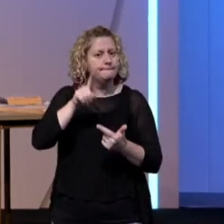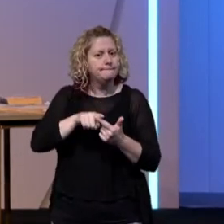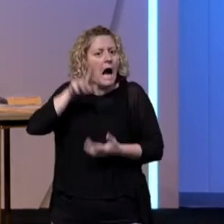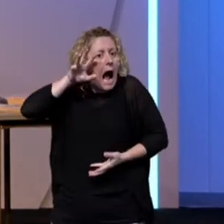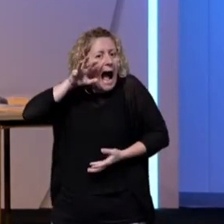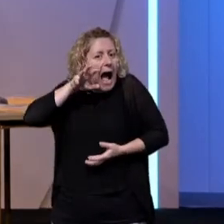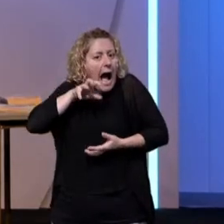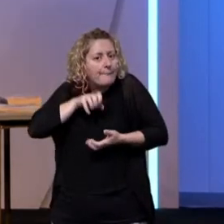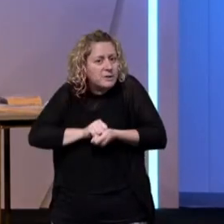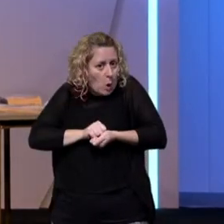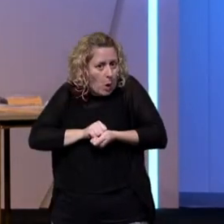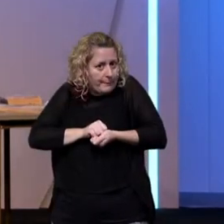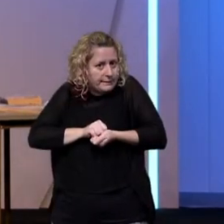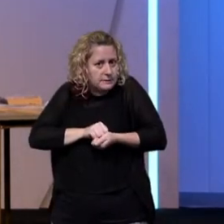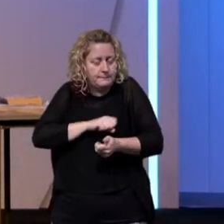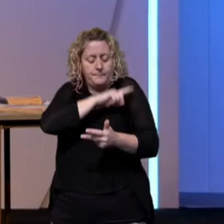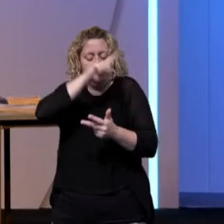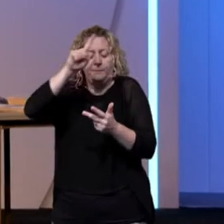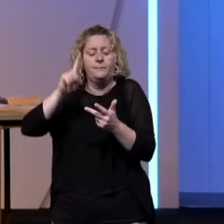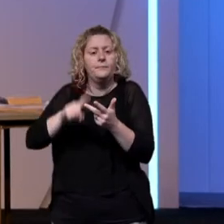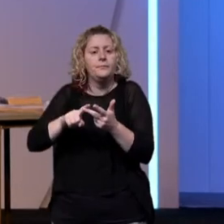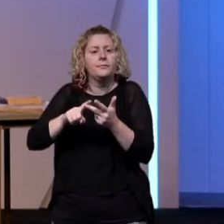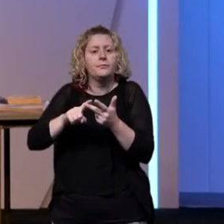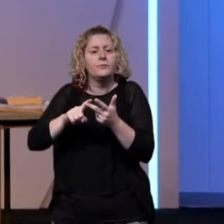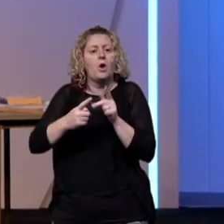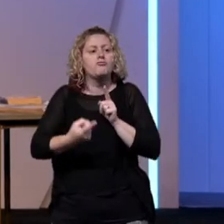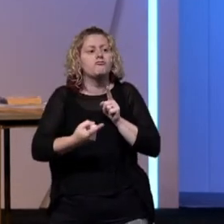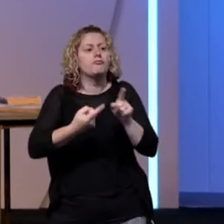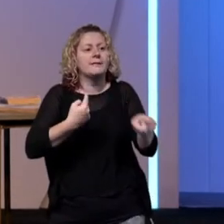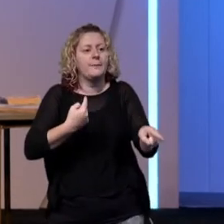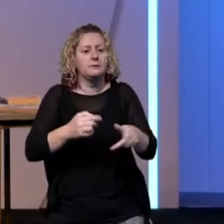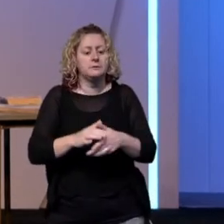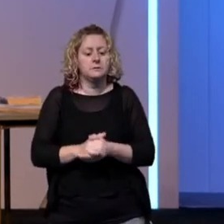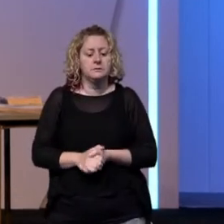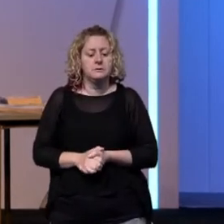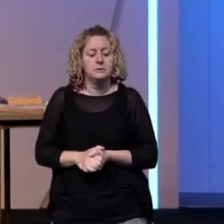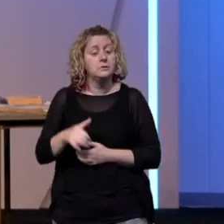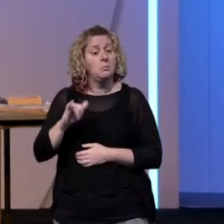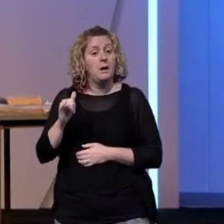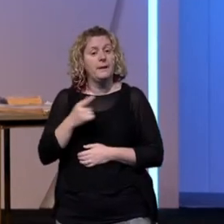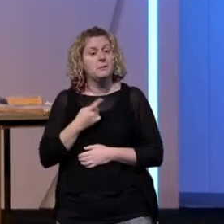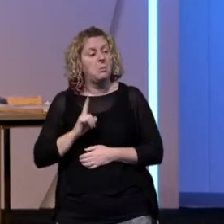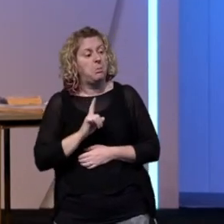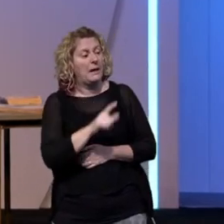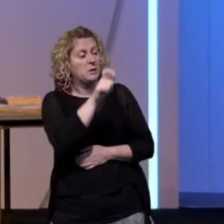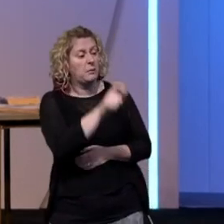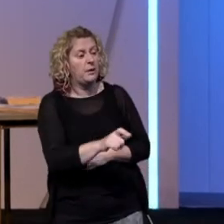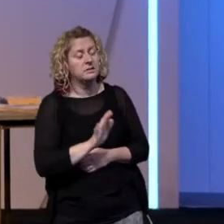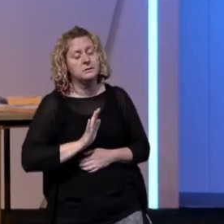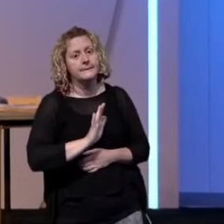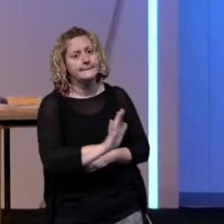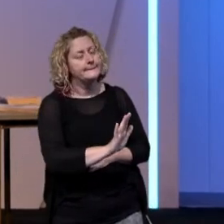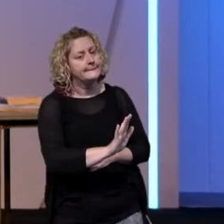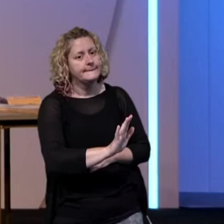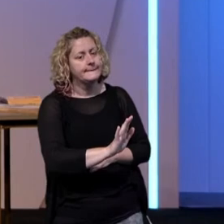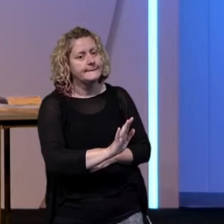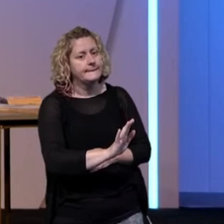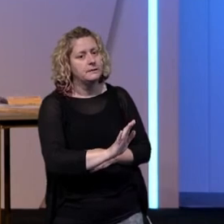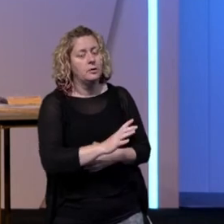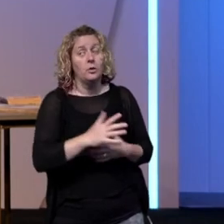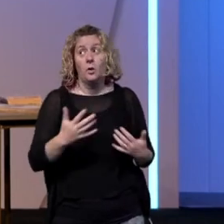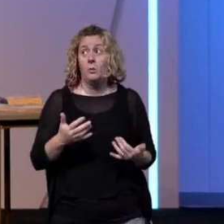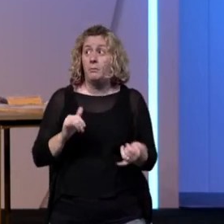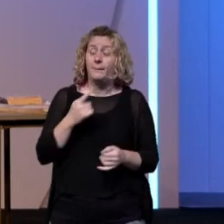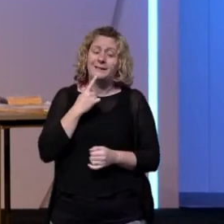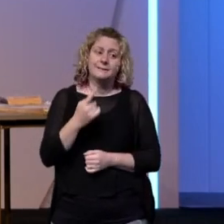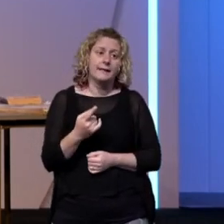it. So it might be going back to the person. It might be just saying, give them a break. It might be saying, Lord, but I'm just going to try and be gracious here.